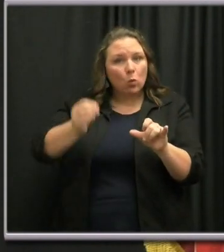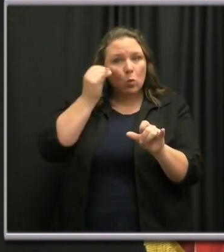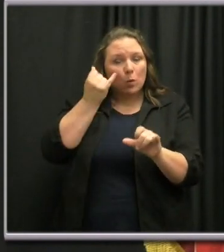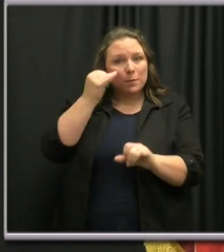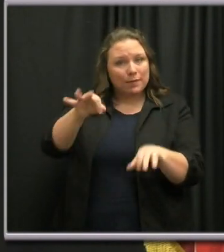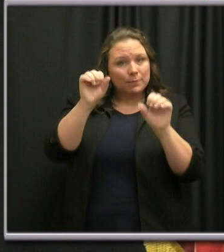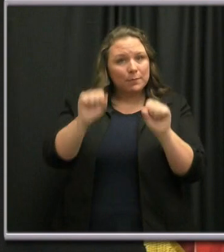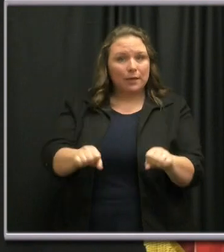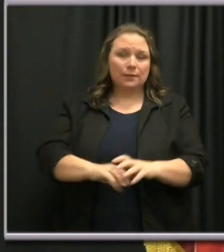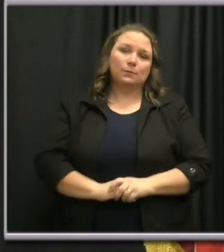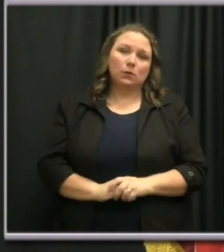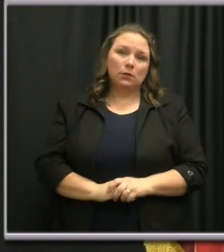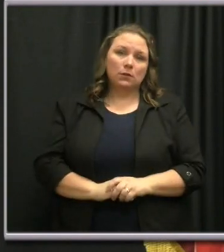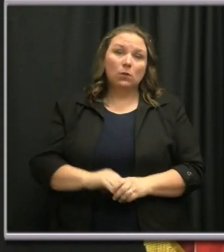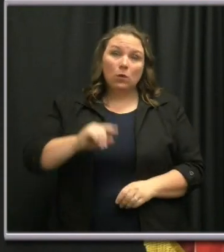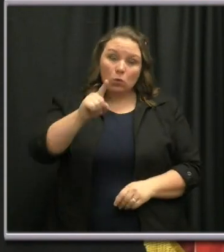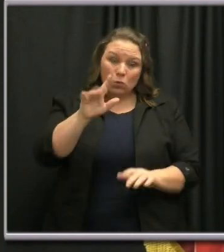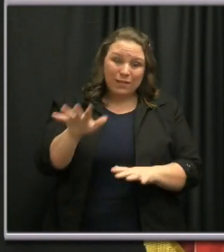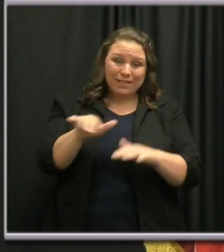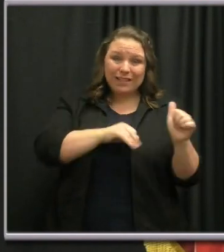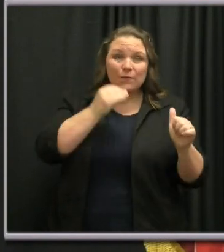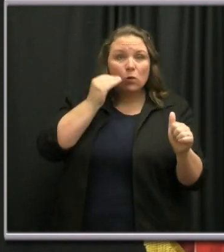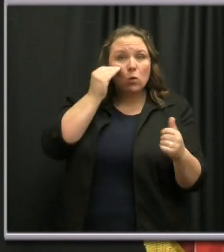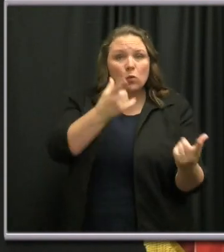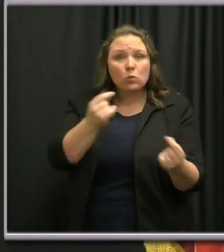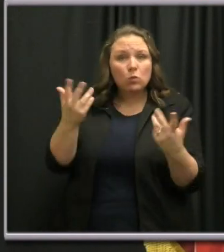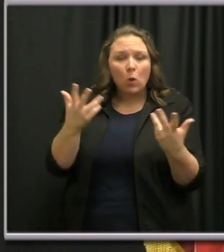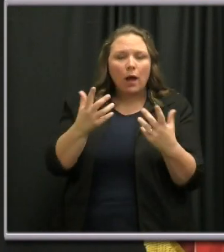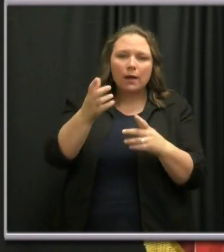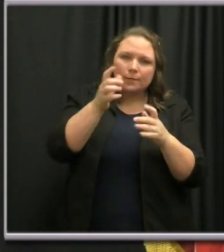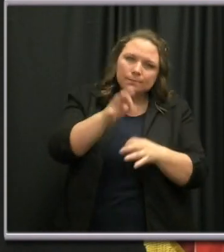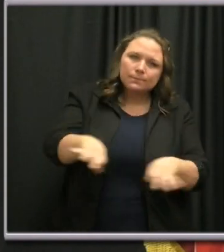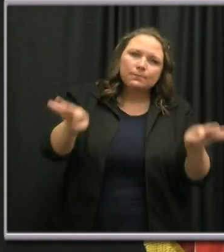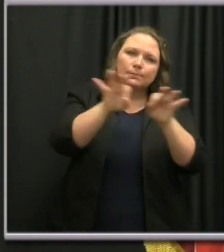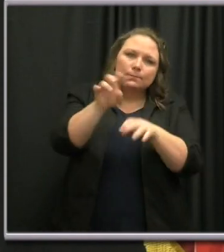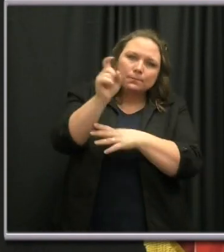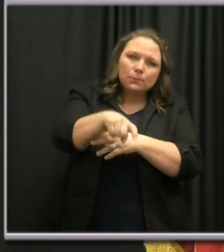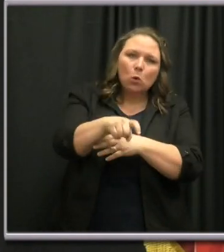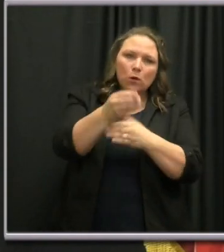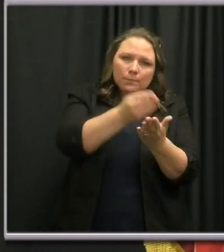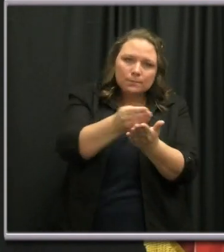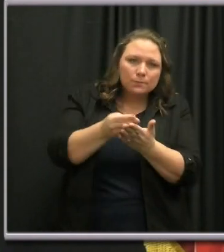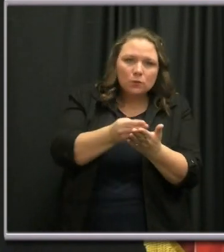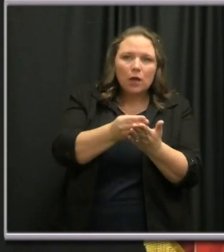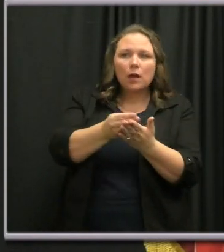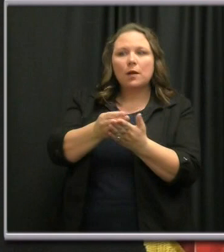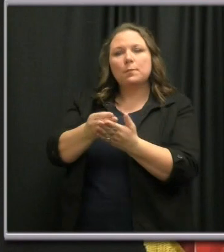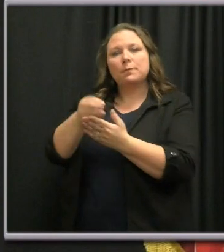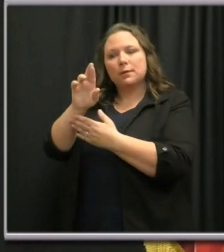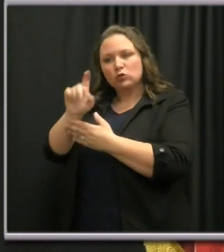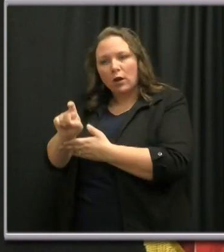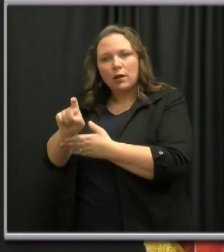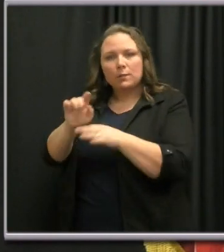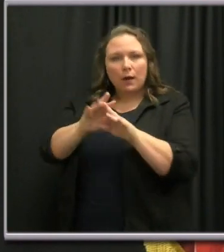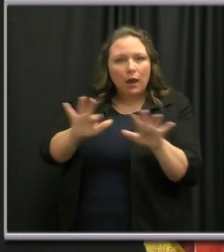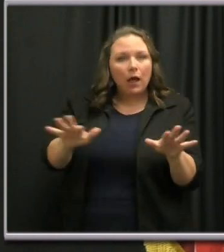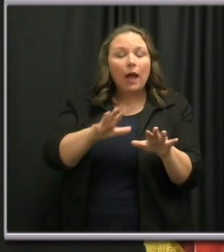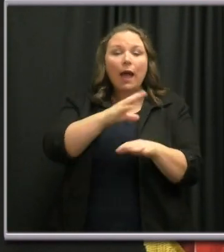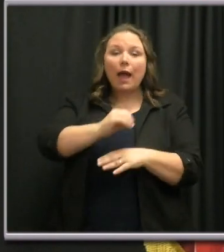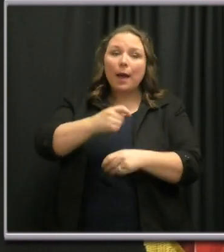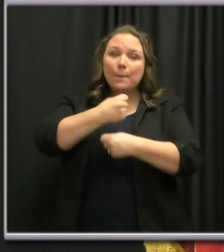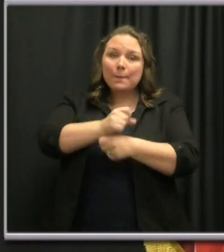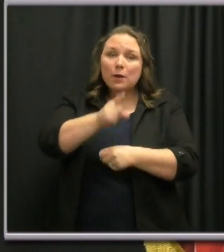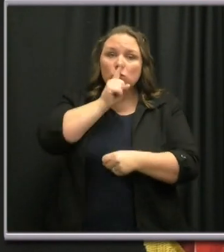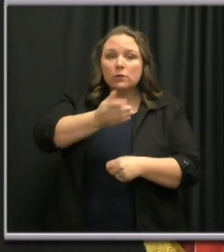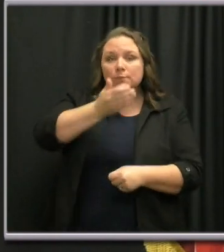whenever possible. Only leave your homes to run essential errands. And do wear face coverings when social distancing